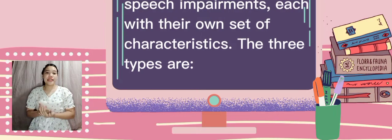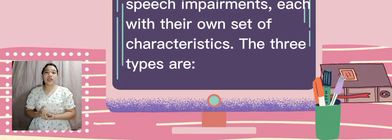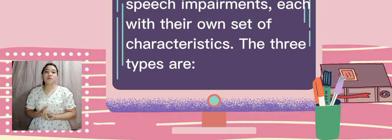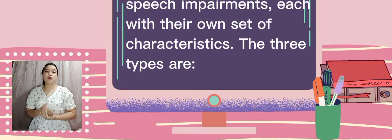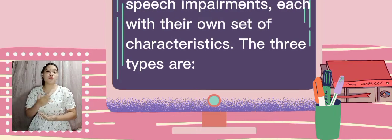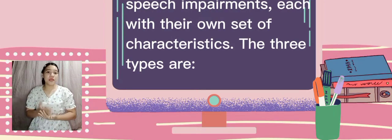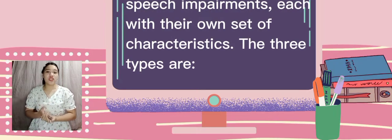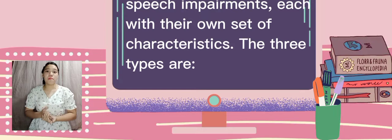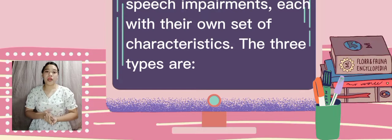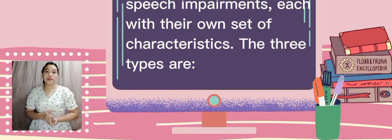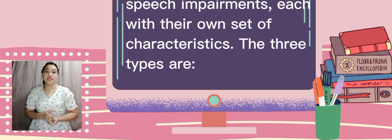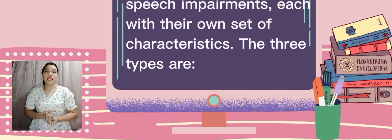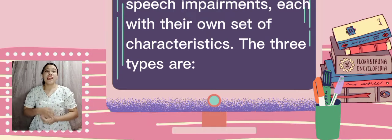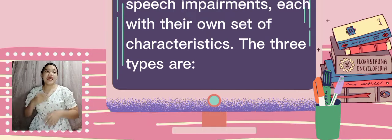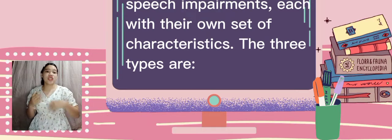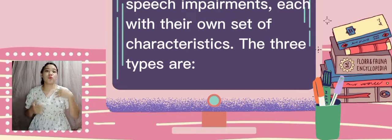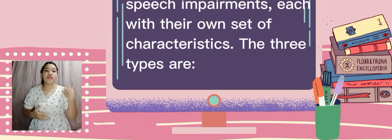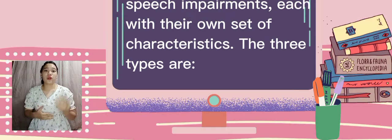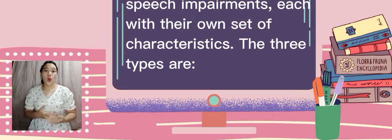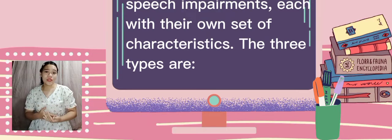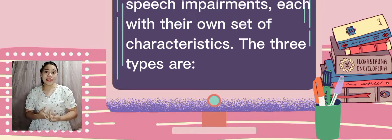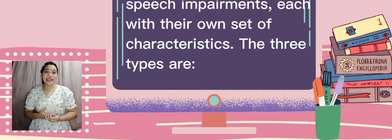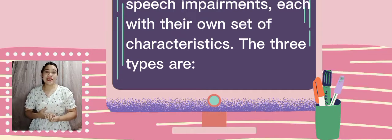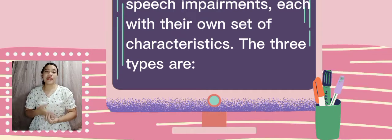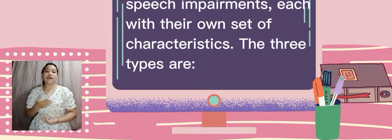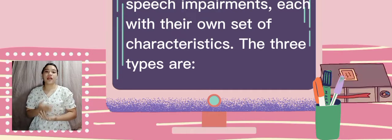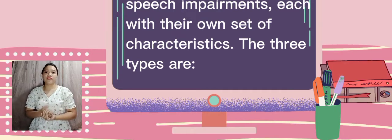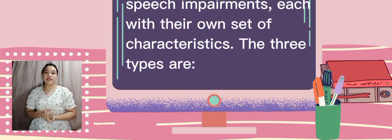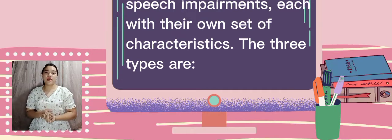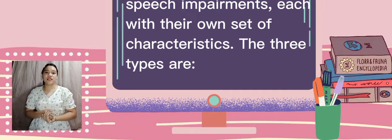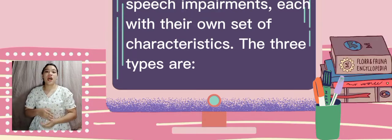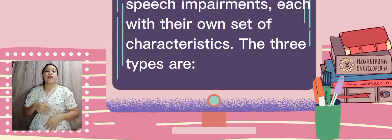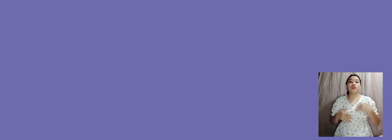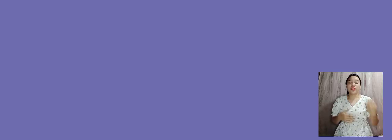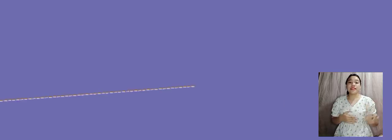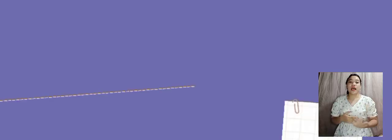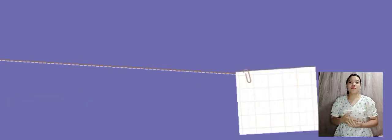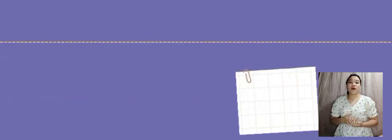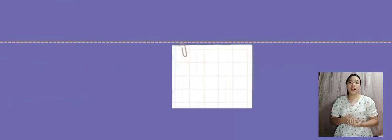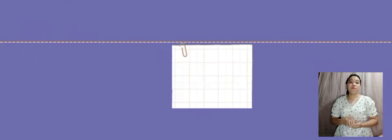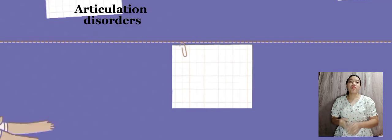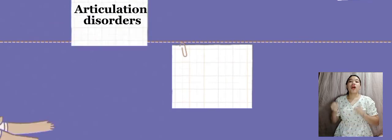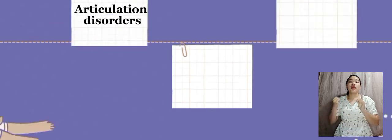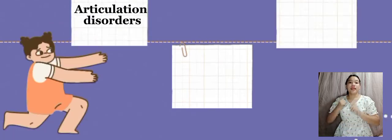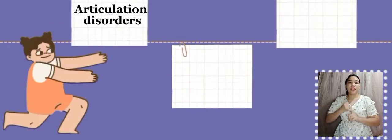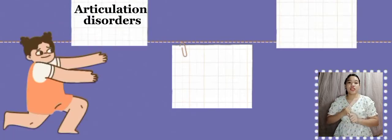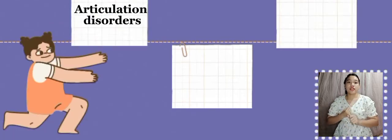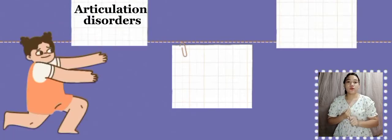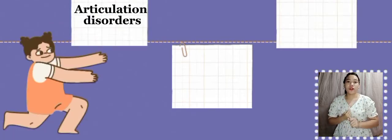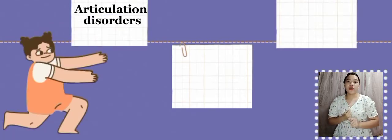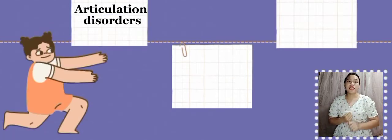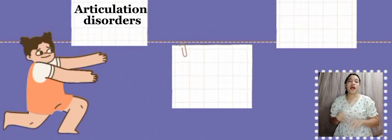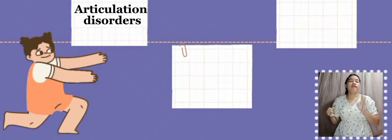are 3 types of speech impairments, each with their own sets and characteristics. The 3 types are